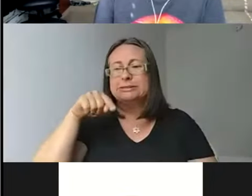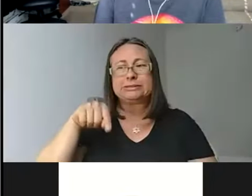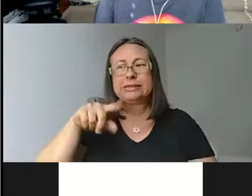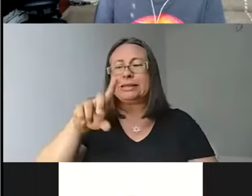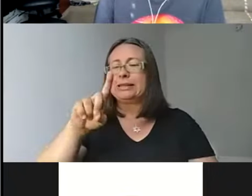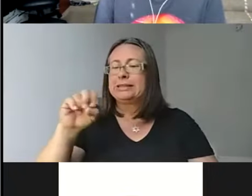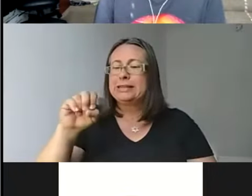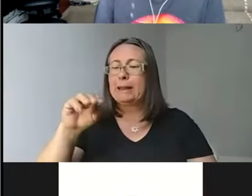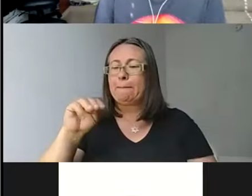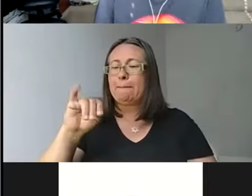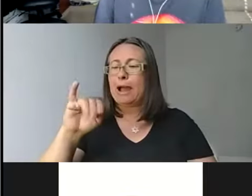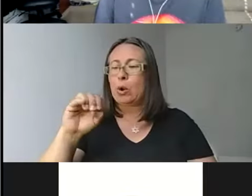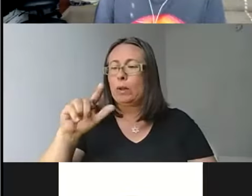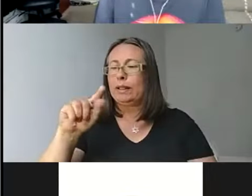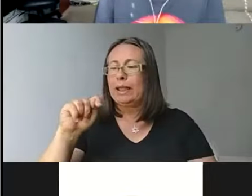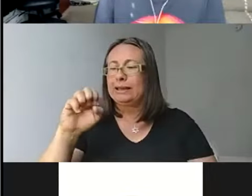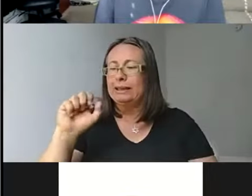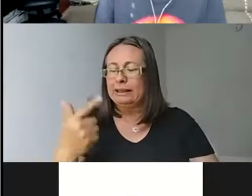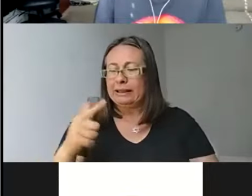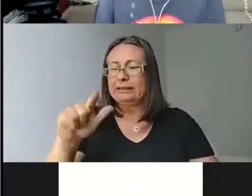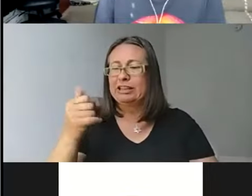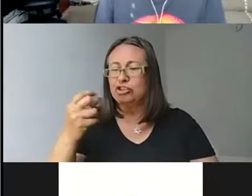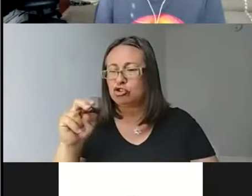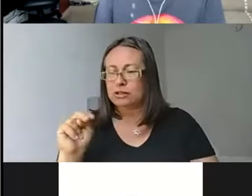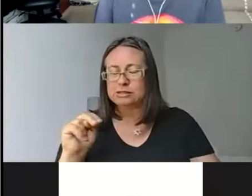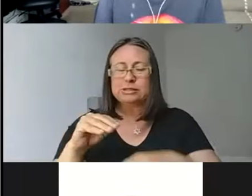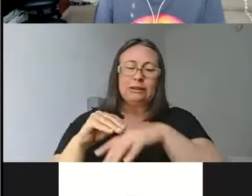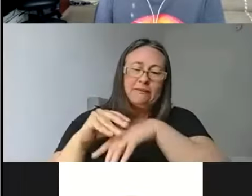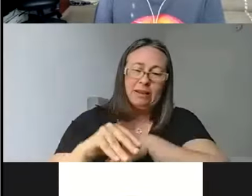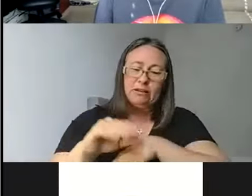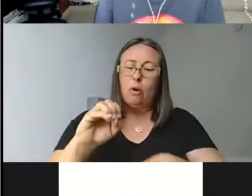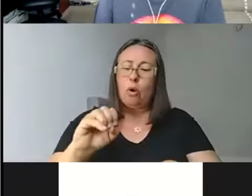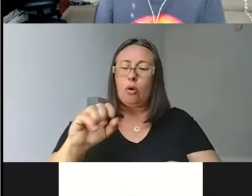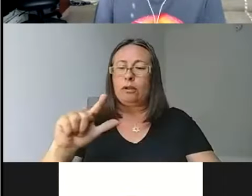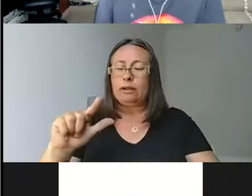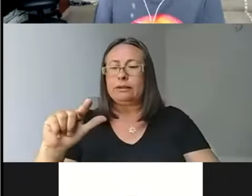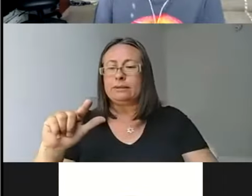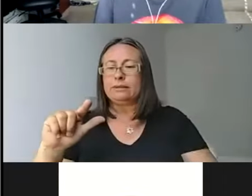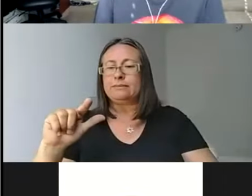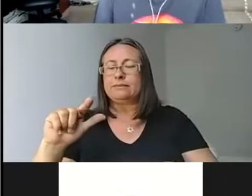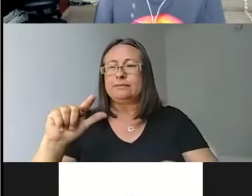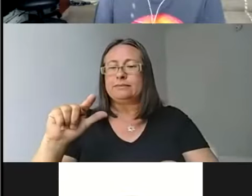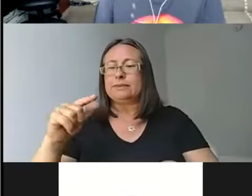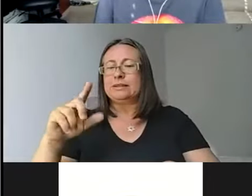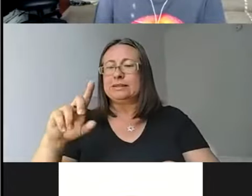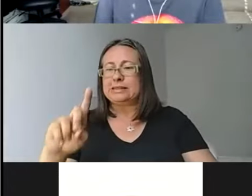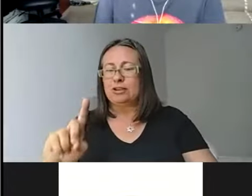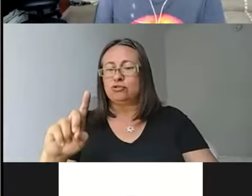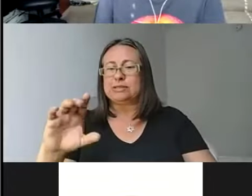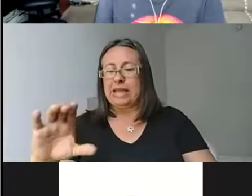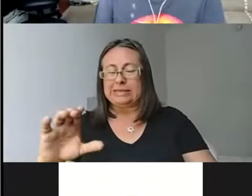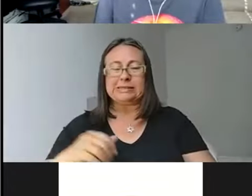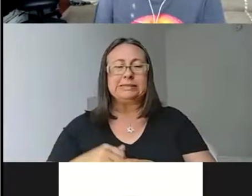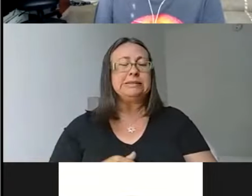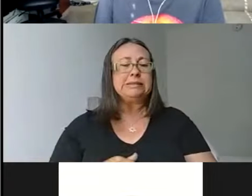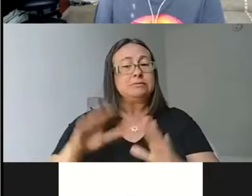them repair, affect oligodendrocytes and get neurons to degenerate and then bring them back. So it's a great